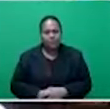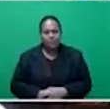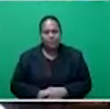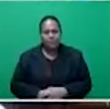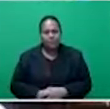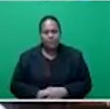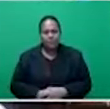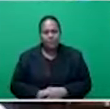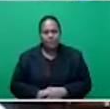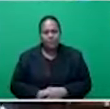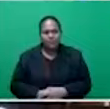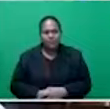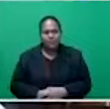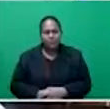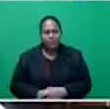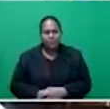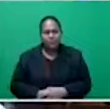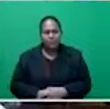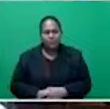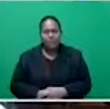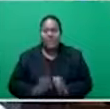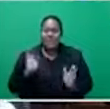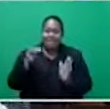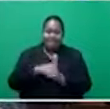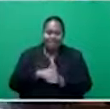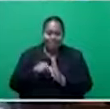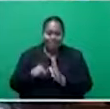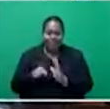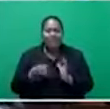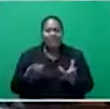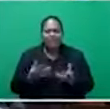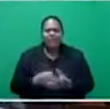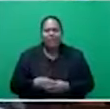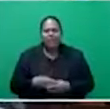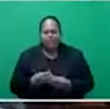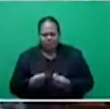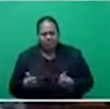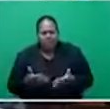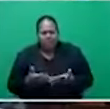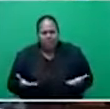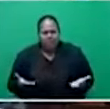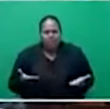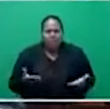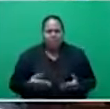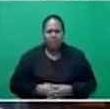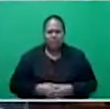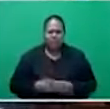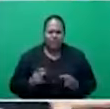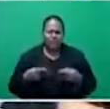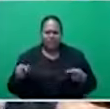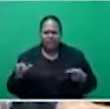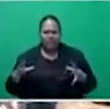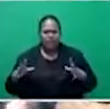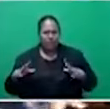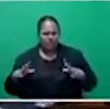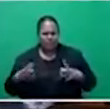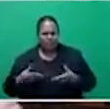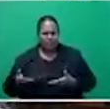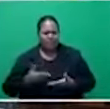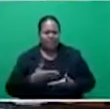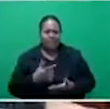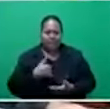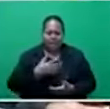the inflation mitigation versus what they call the freebies. Mr. Speaker, sir, if I could respond to the issue of unemployment assistance, inflation